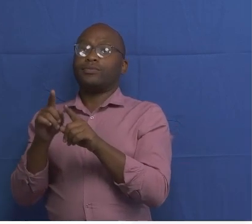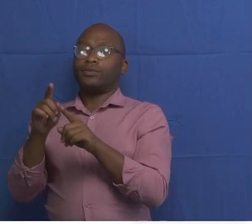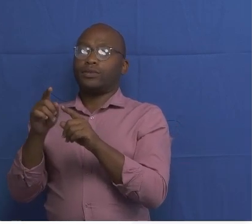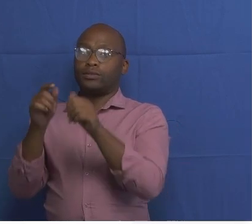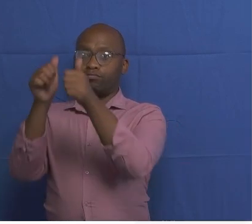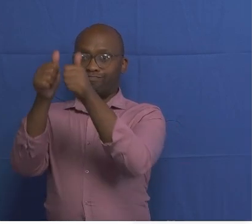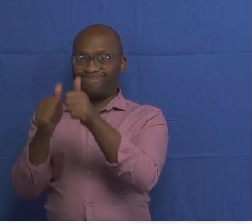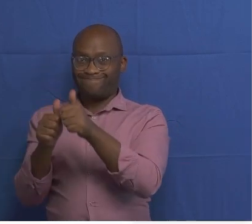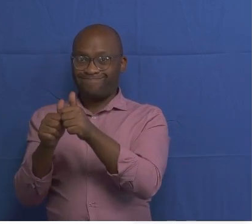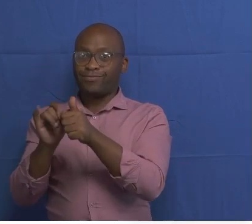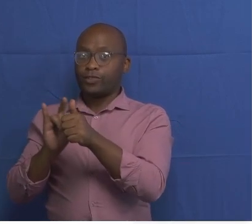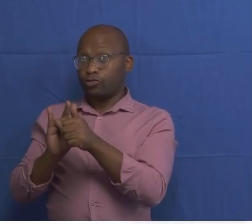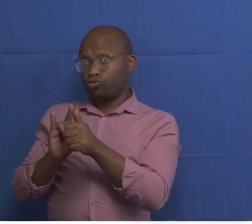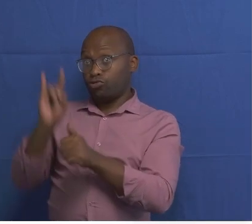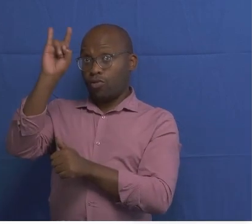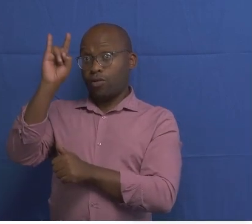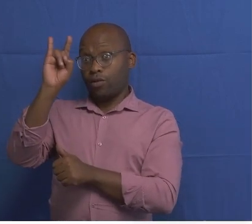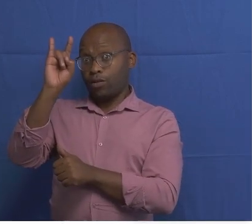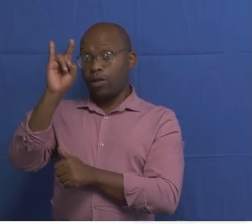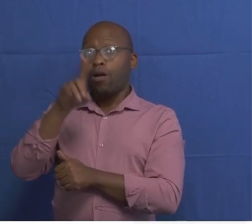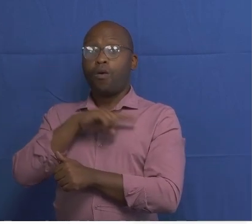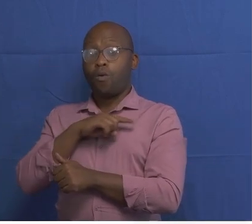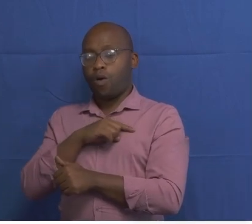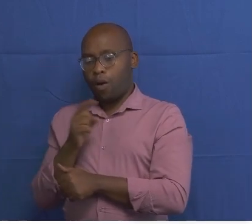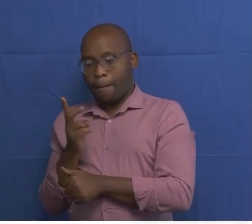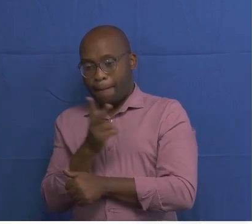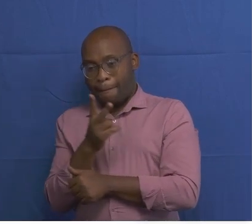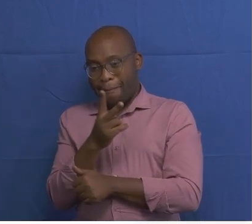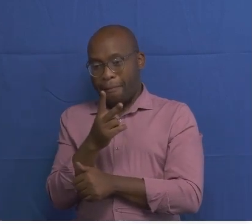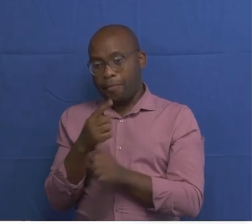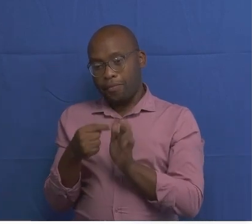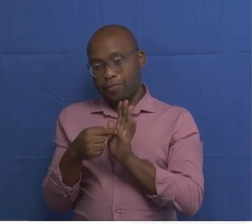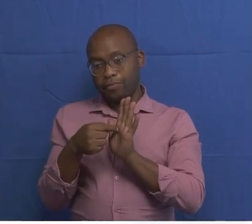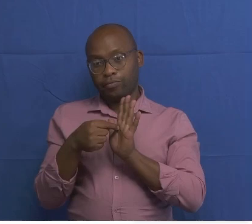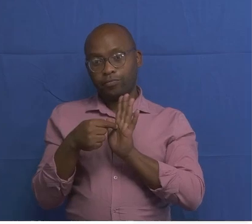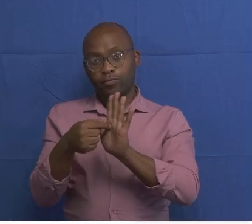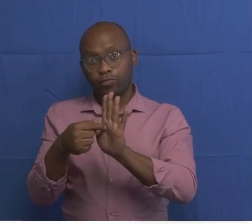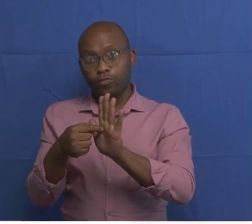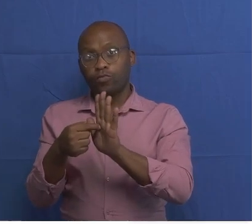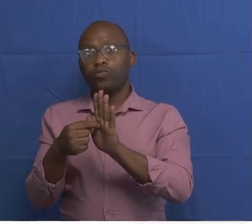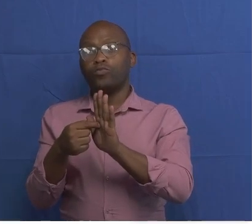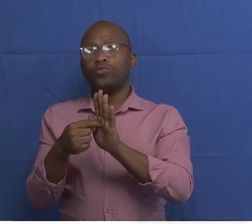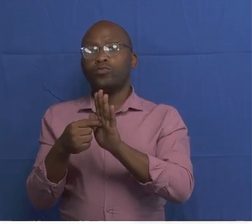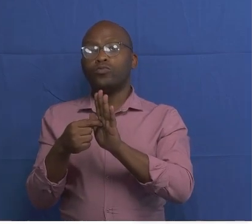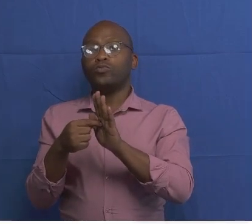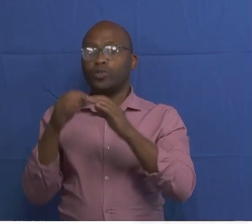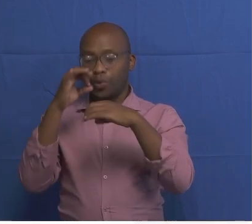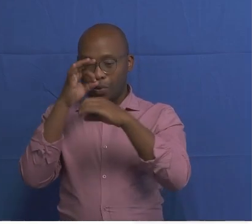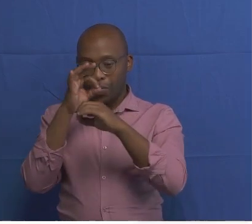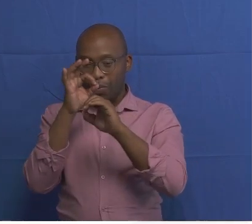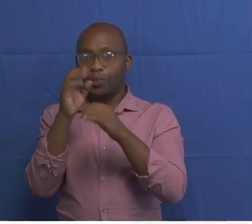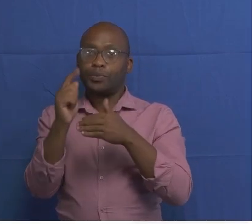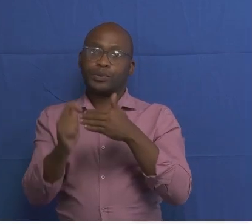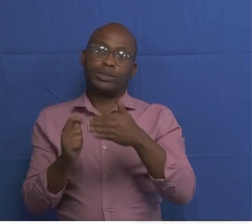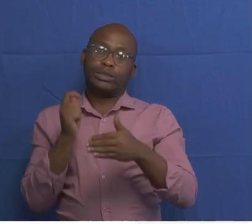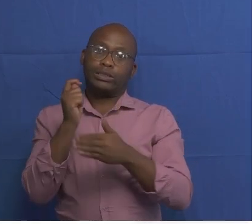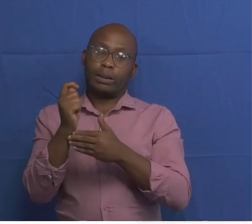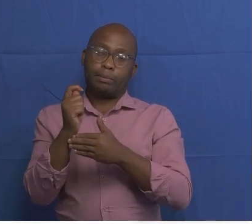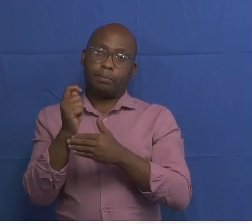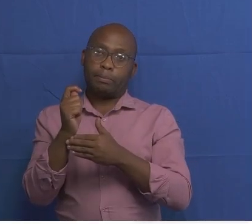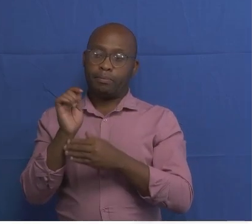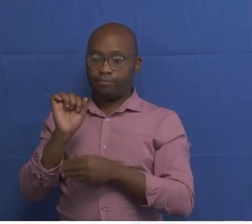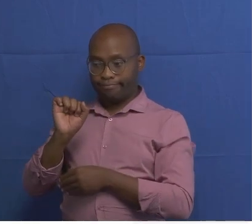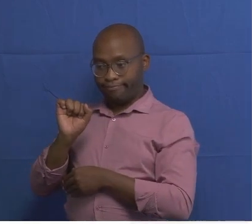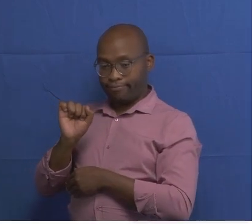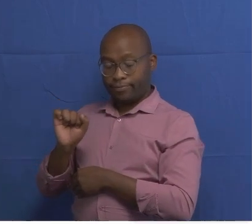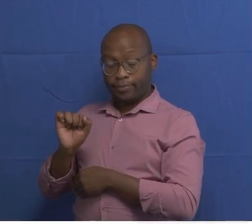individual in the phenotype, they are displaying the genotype of the dominant one. So it means